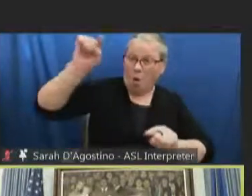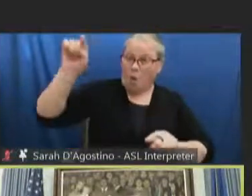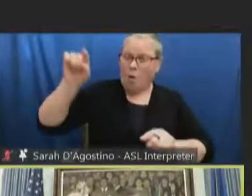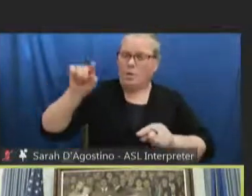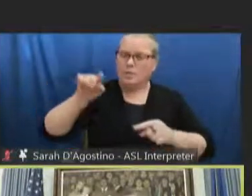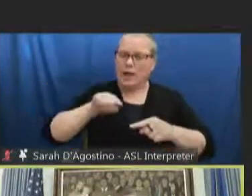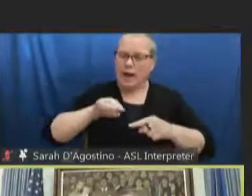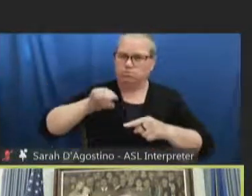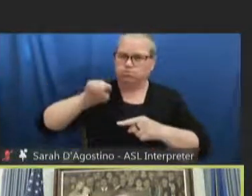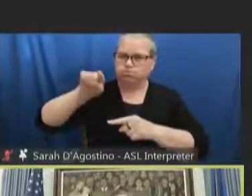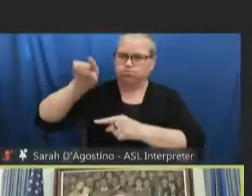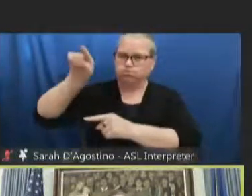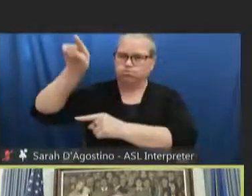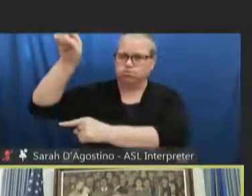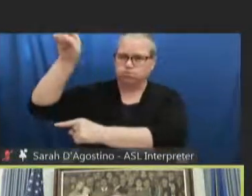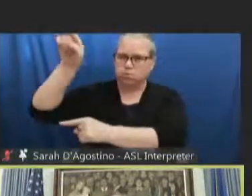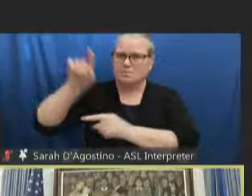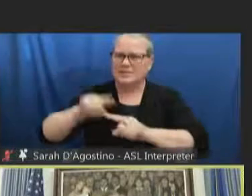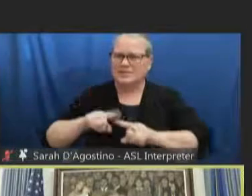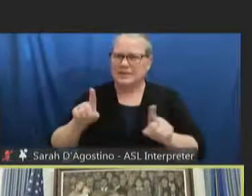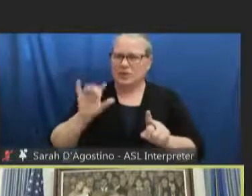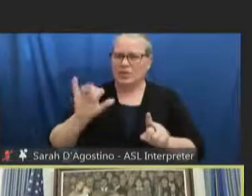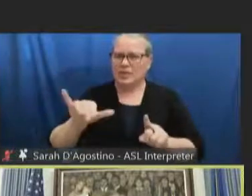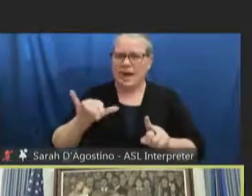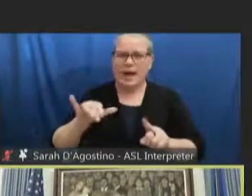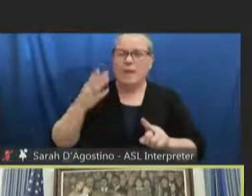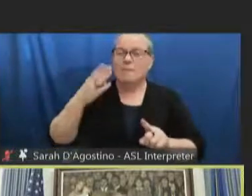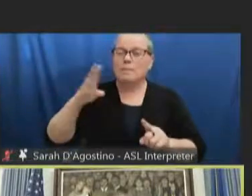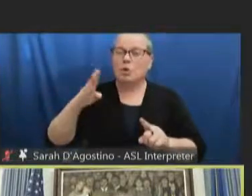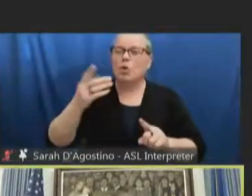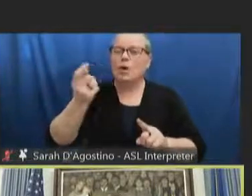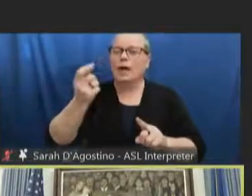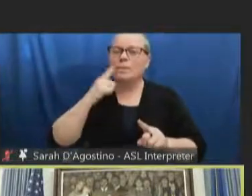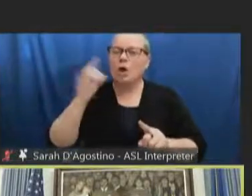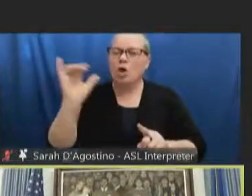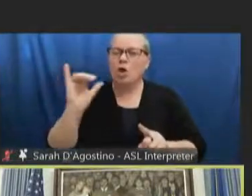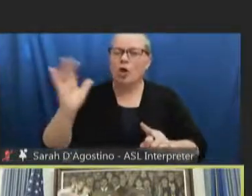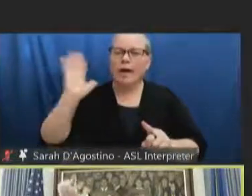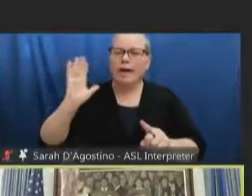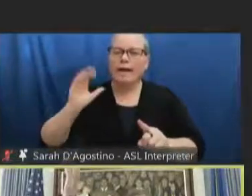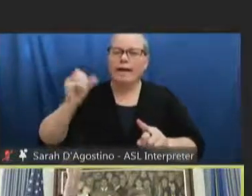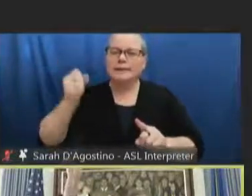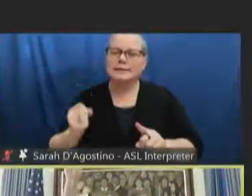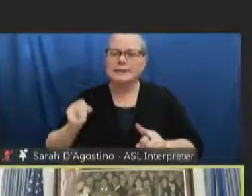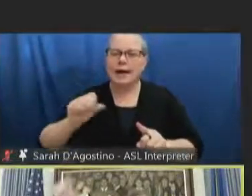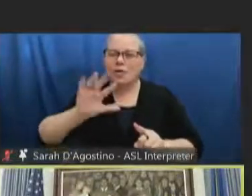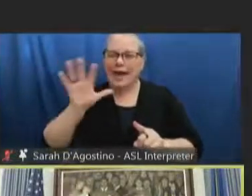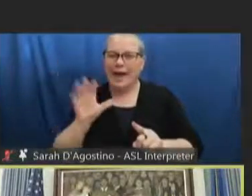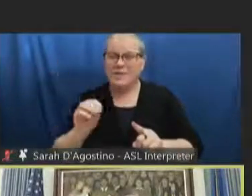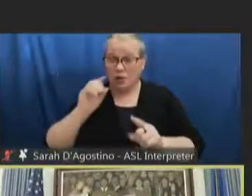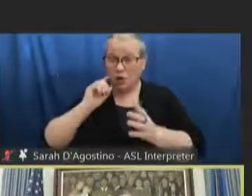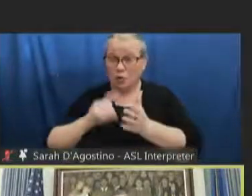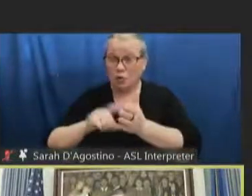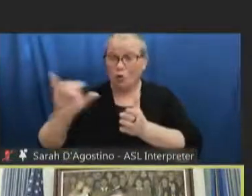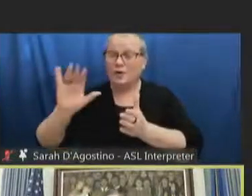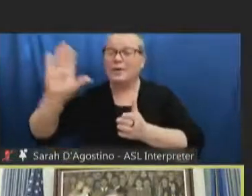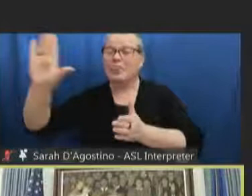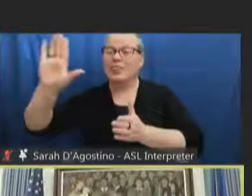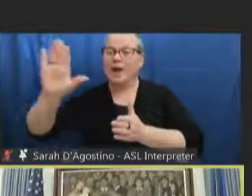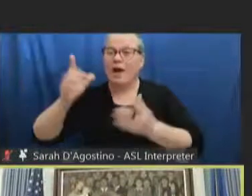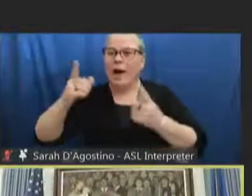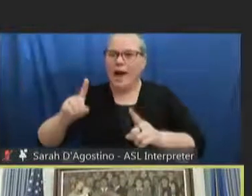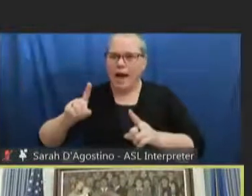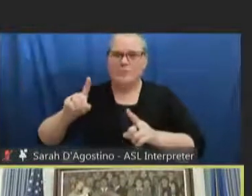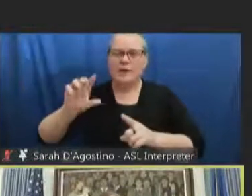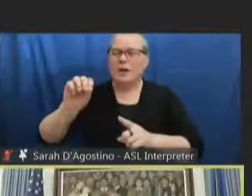case line, that light blue line, maybe reminds you a bit of South Africa, where you saw the Omicron go up and down suddenly. We hope